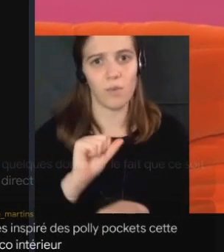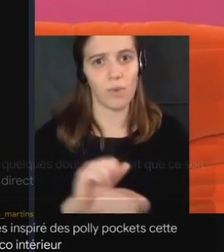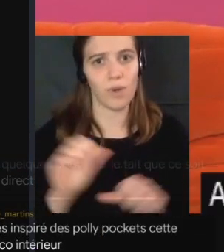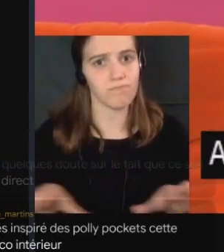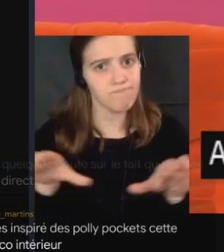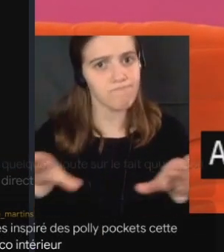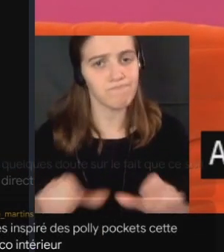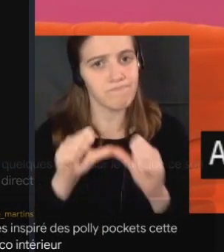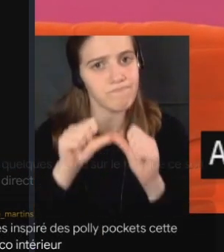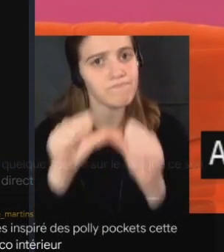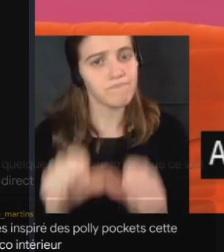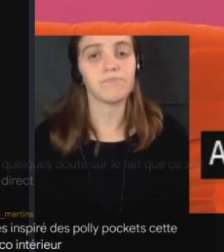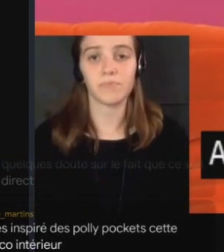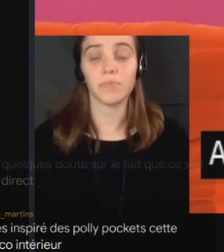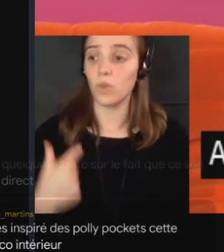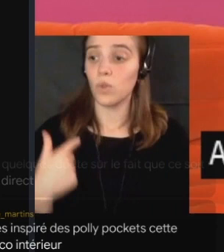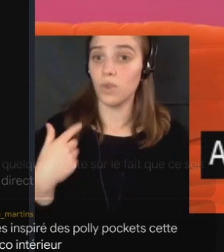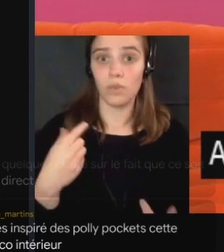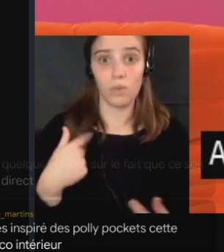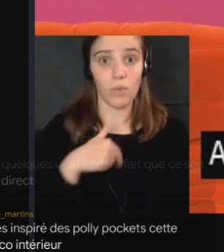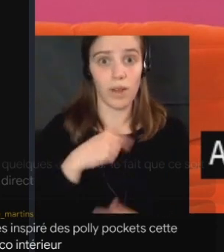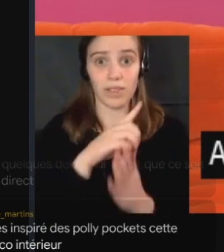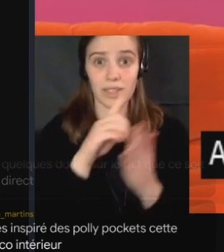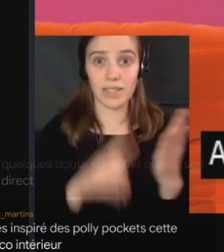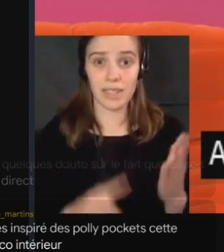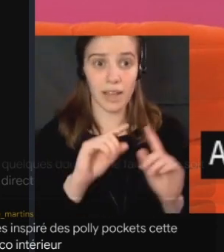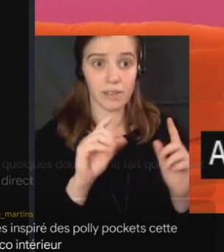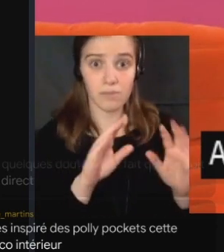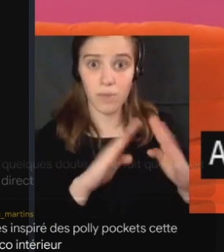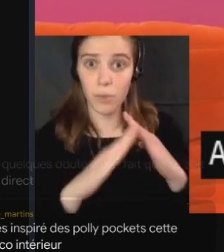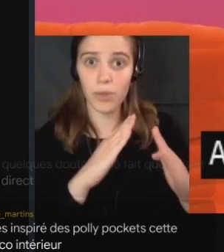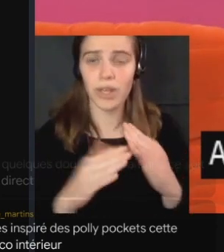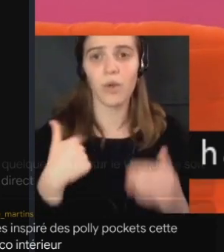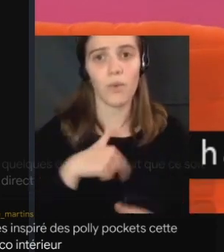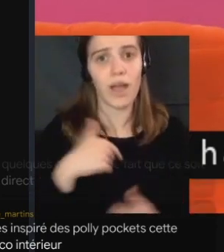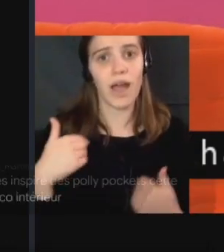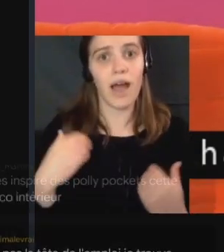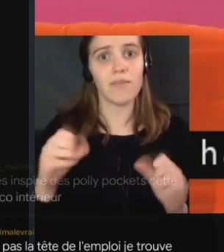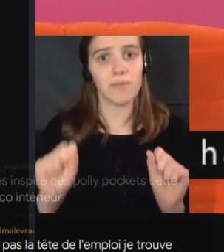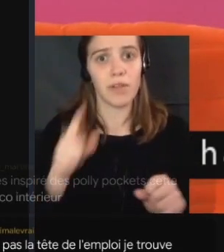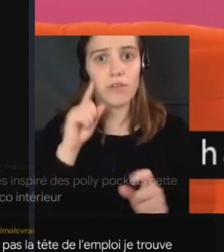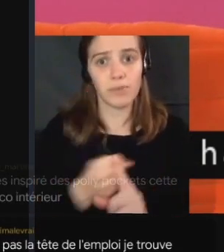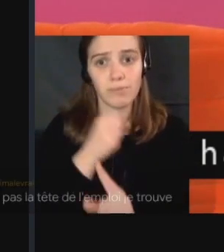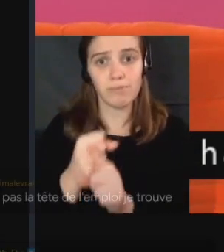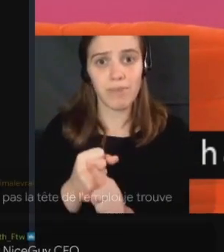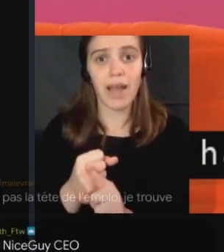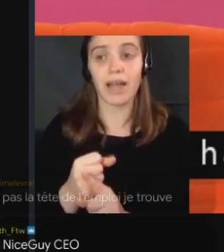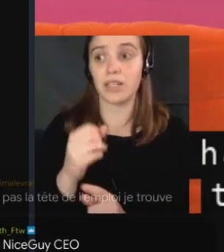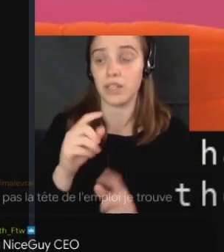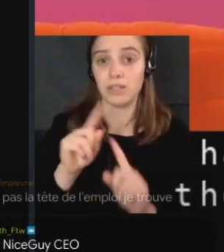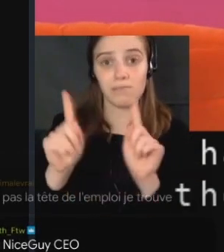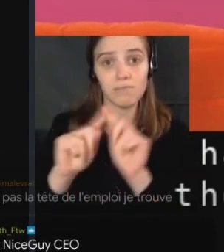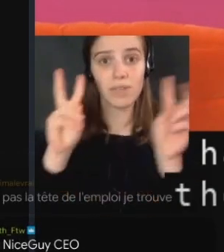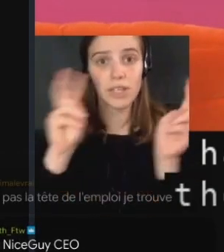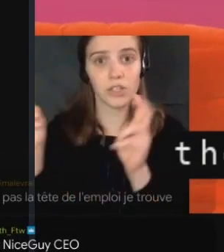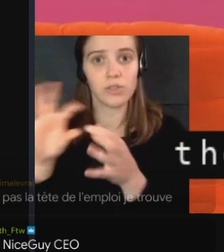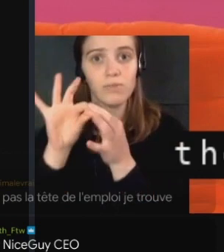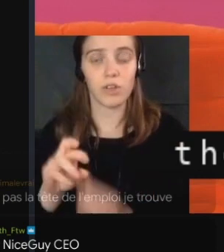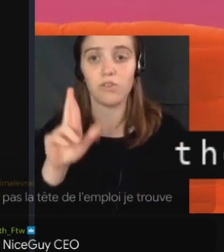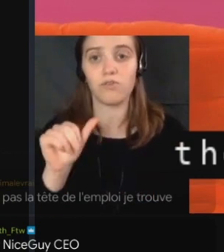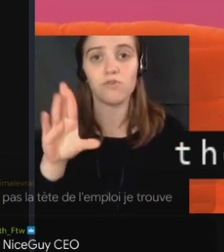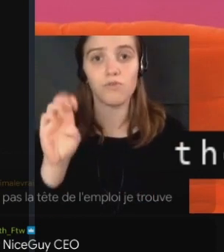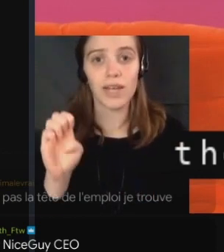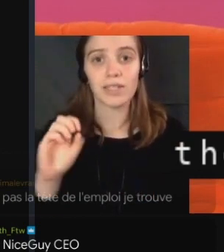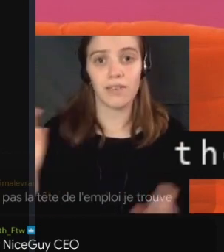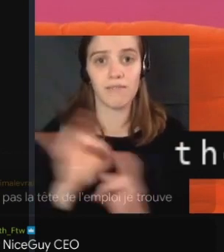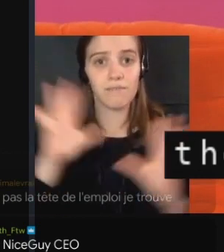to impact how those around us understand issues of race, violence, and equality. I ask all of you to commit with